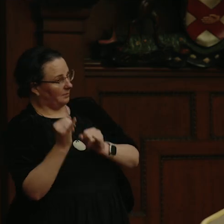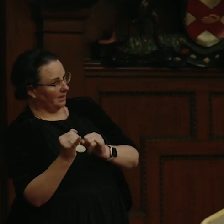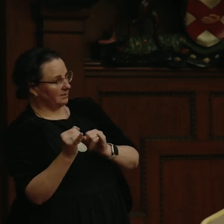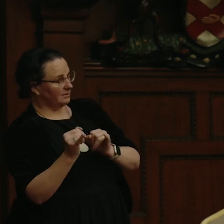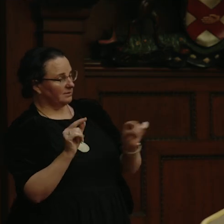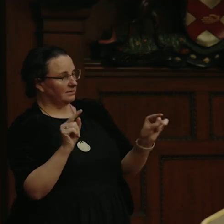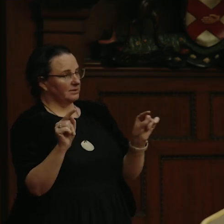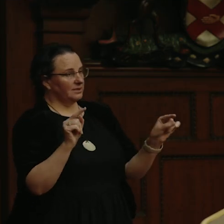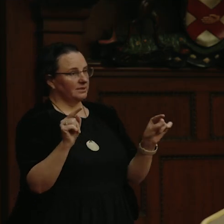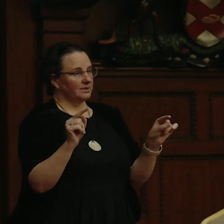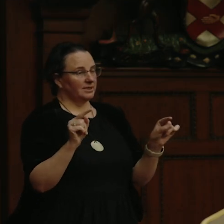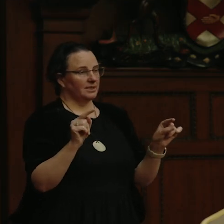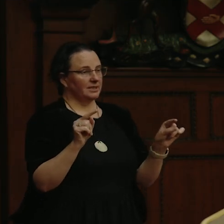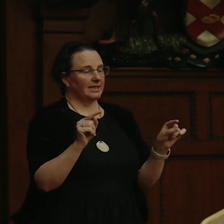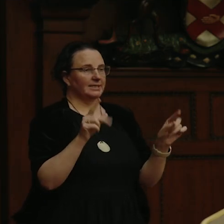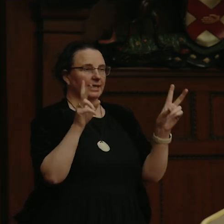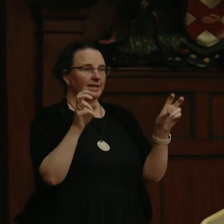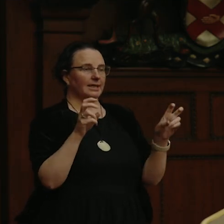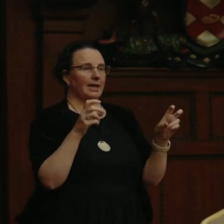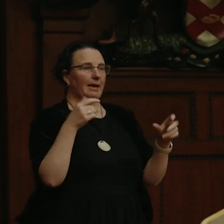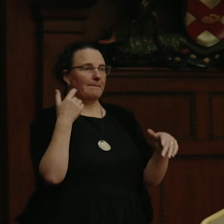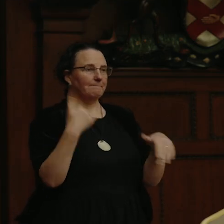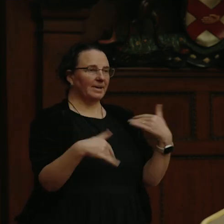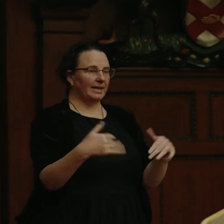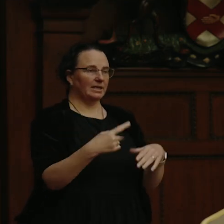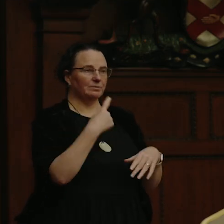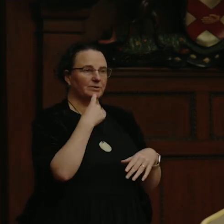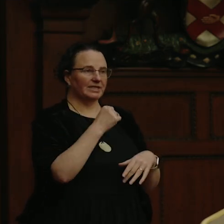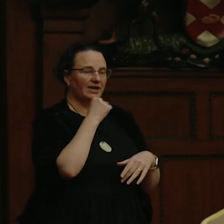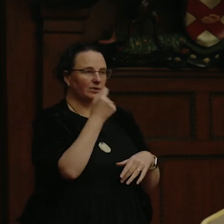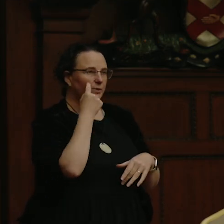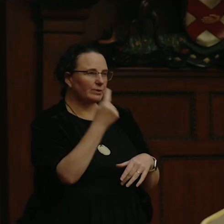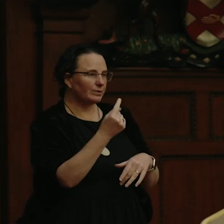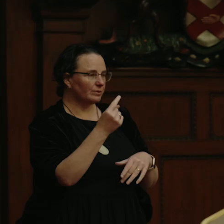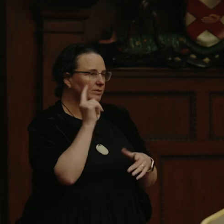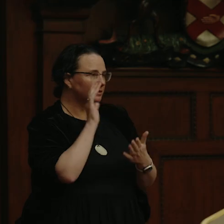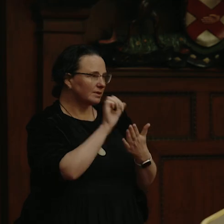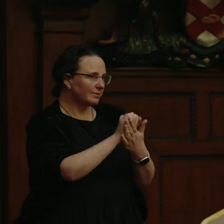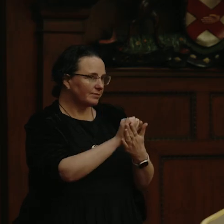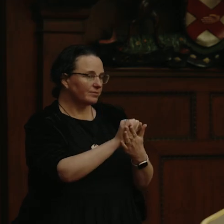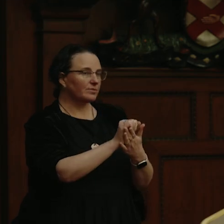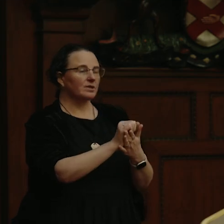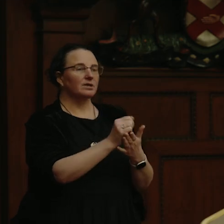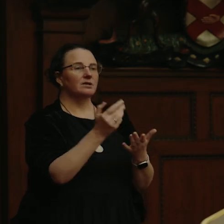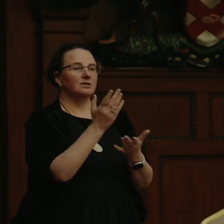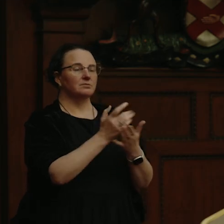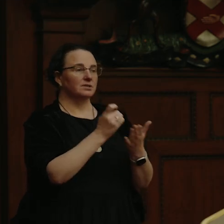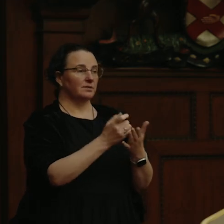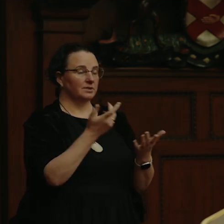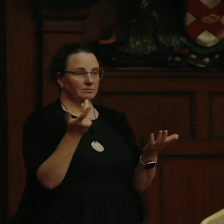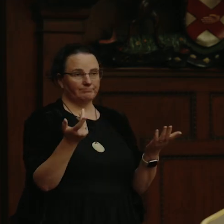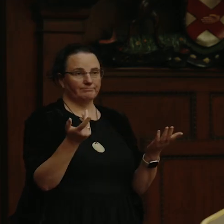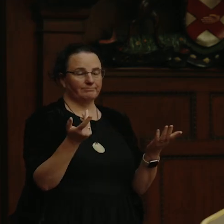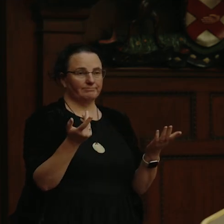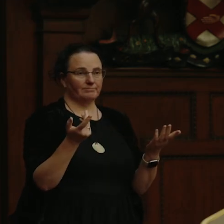sometimes call as pain without stain. And there is a disproportionate or a mismatch between, because there